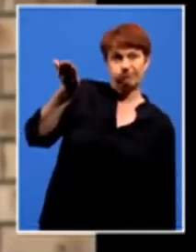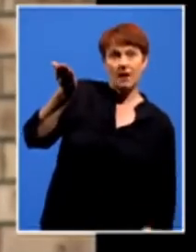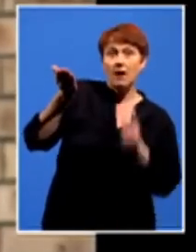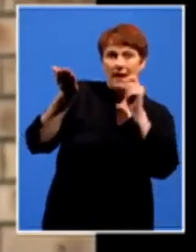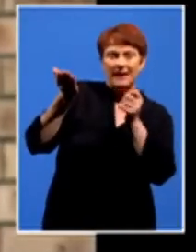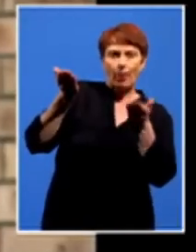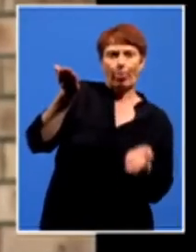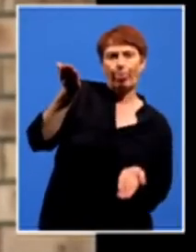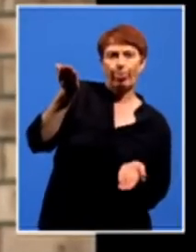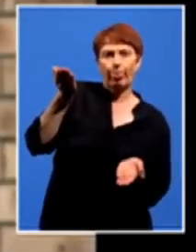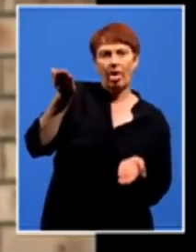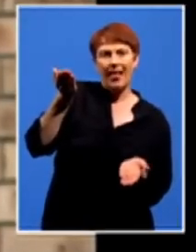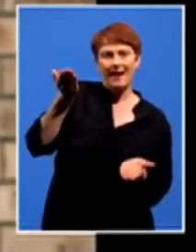where